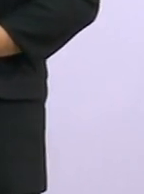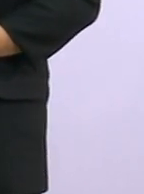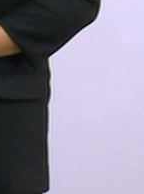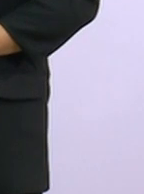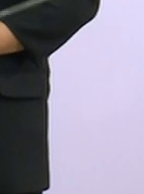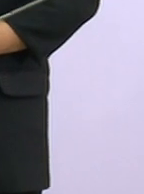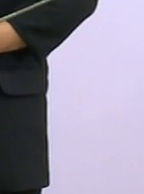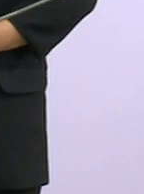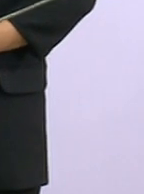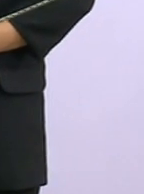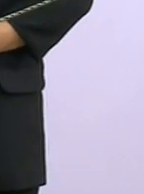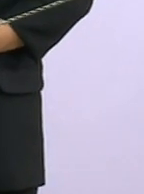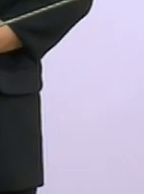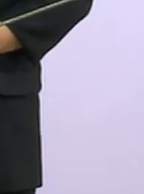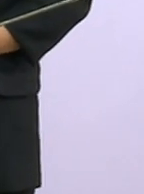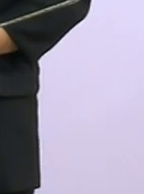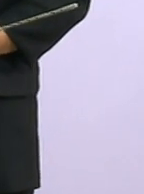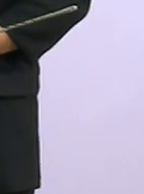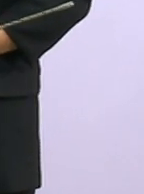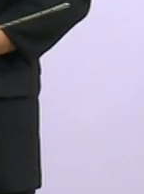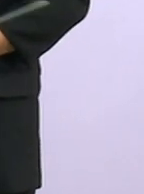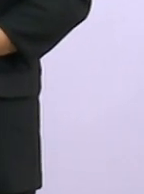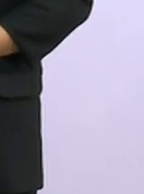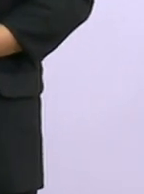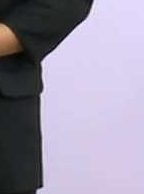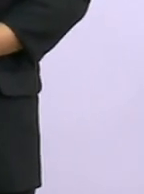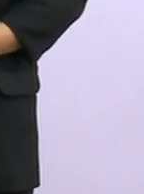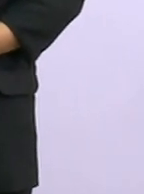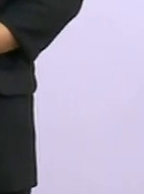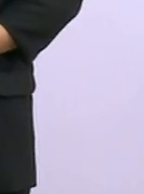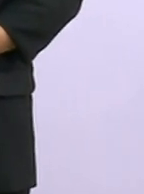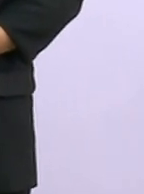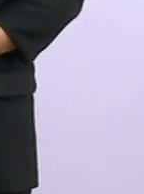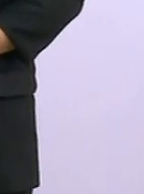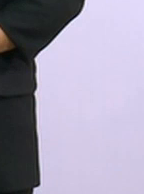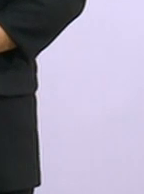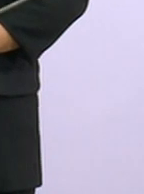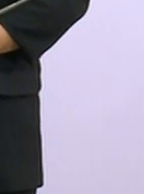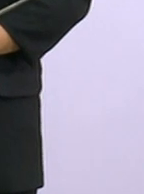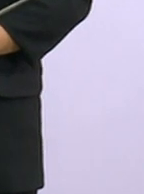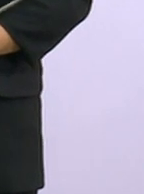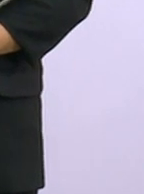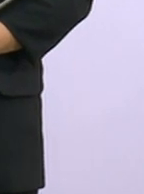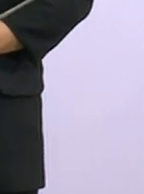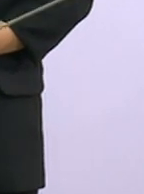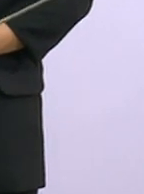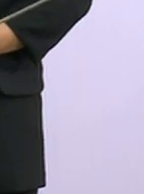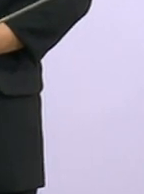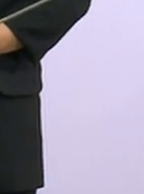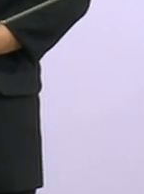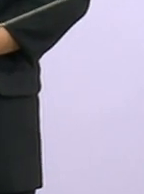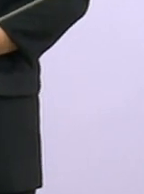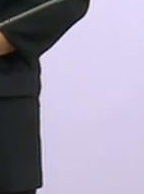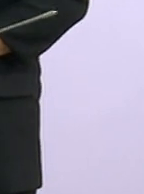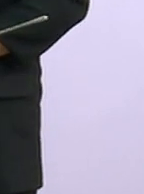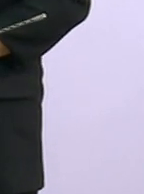paying attention. Even if it says about eye and the ball, it should be understood in